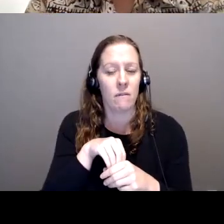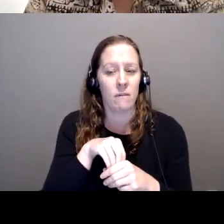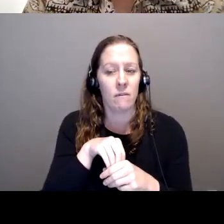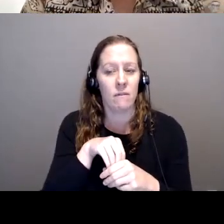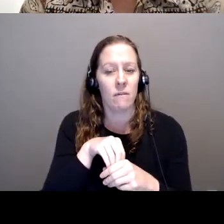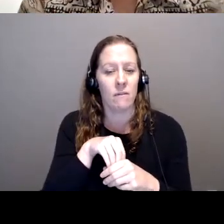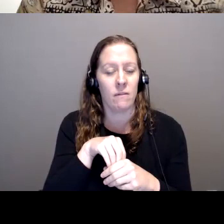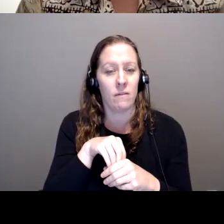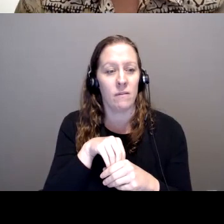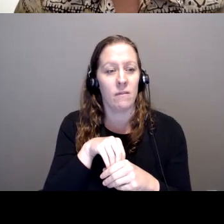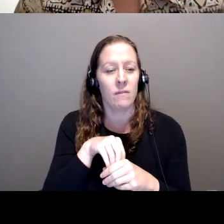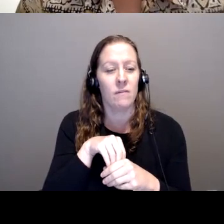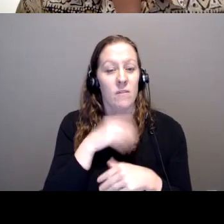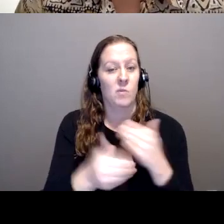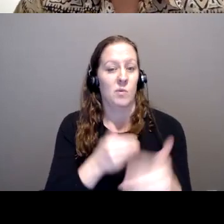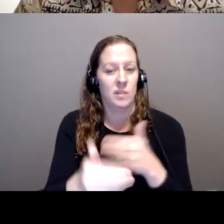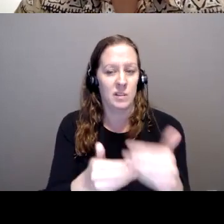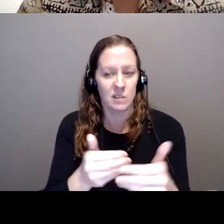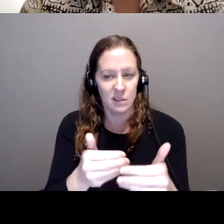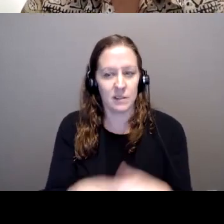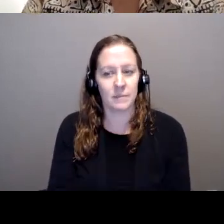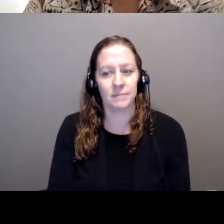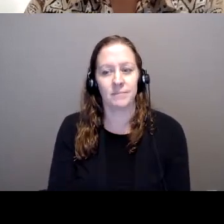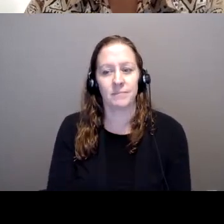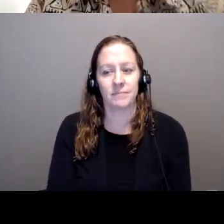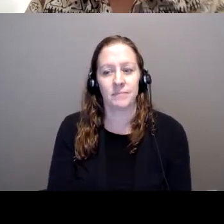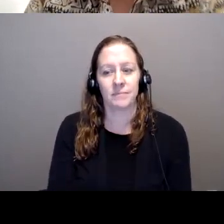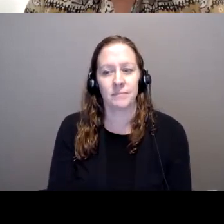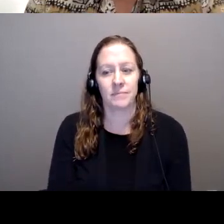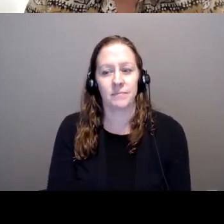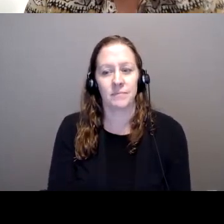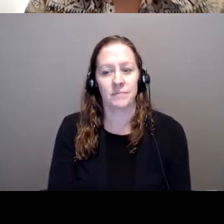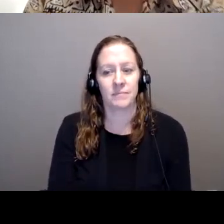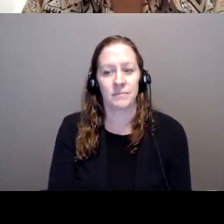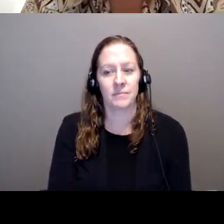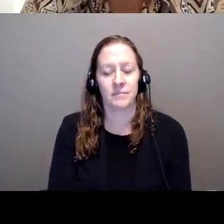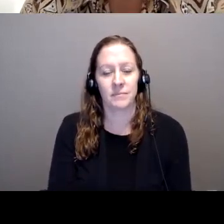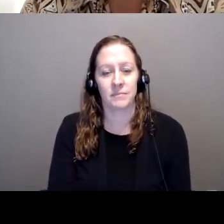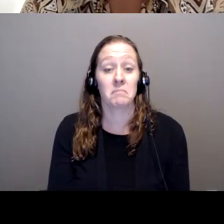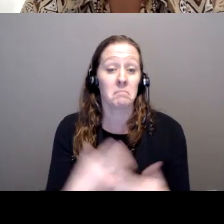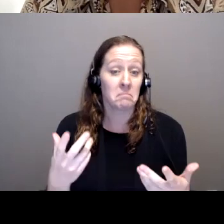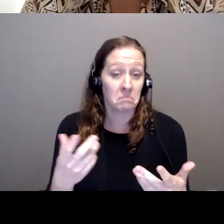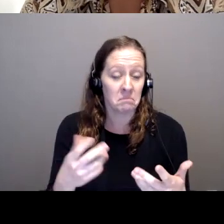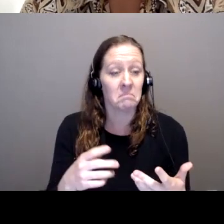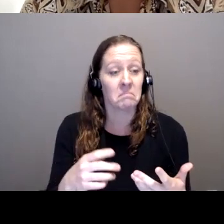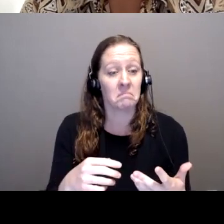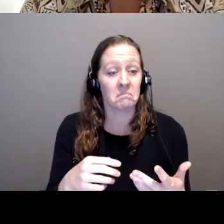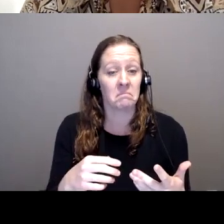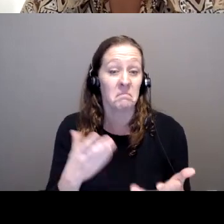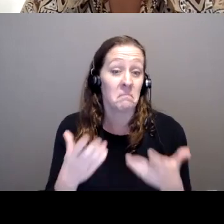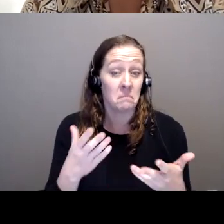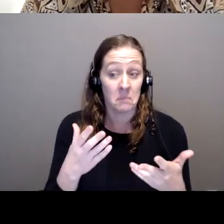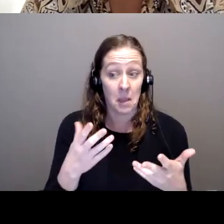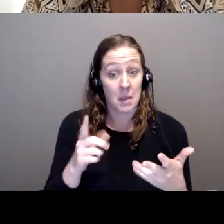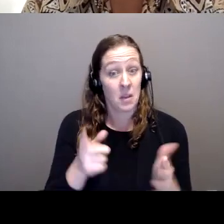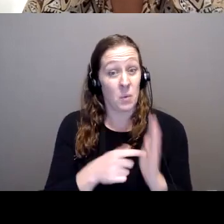process. And then consent needs to be given as well to have them there. So